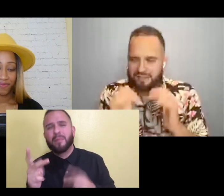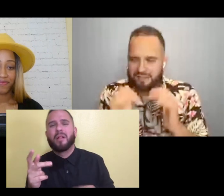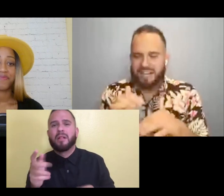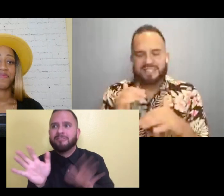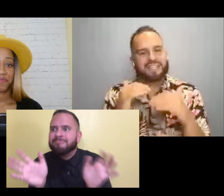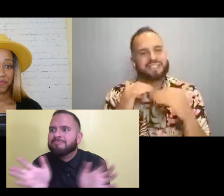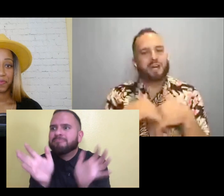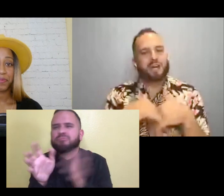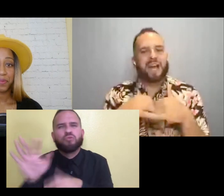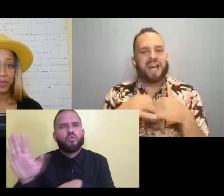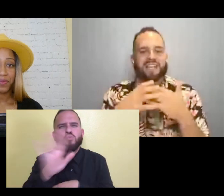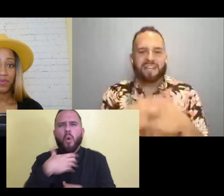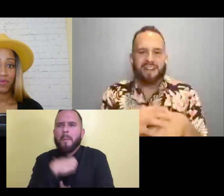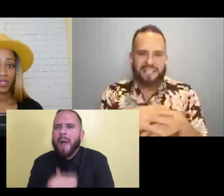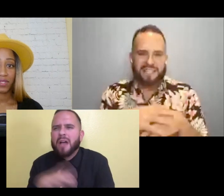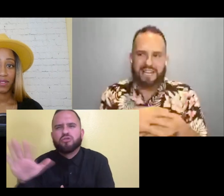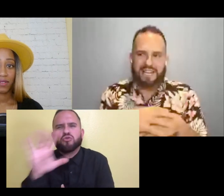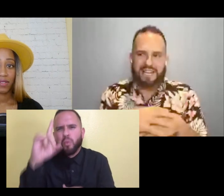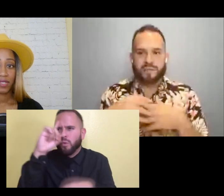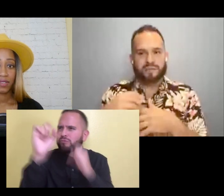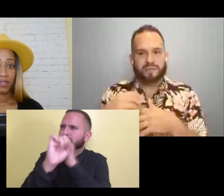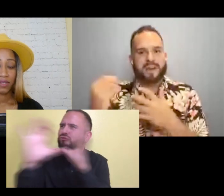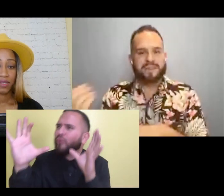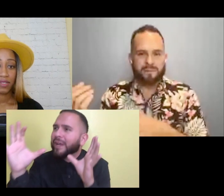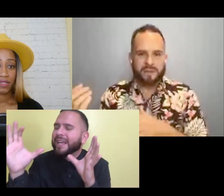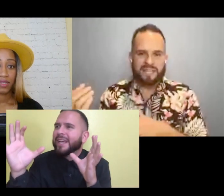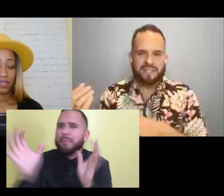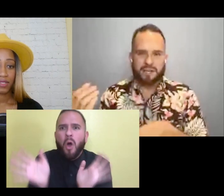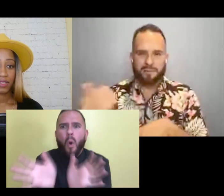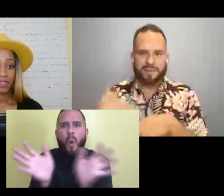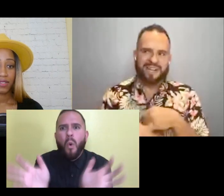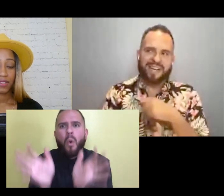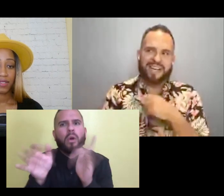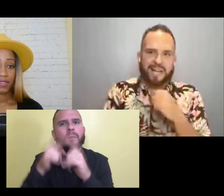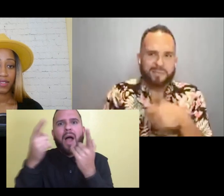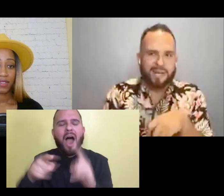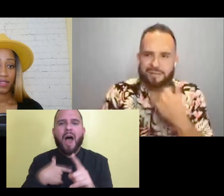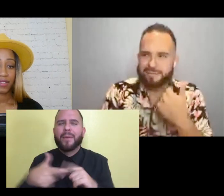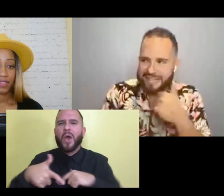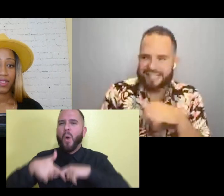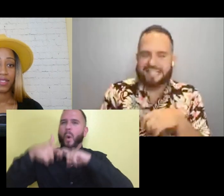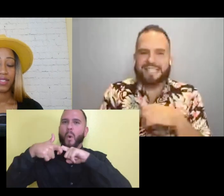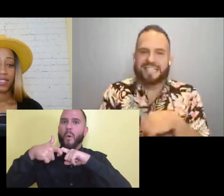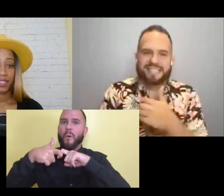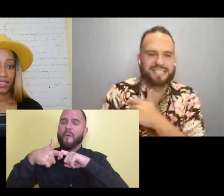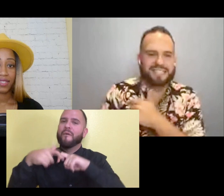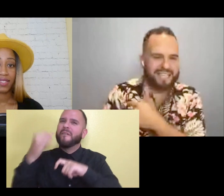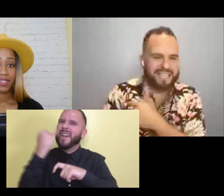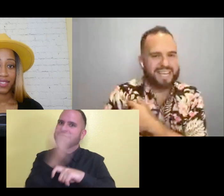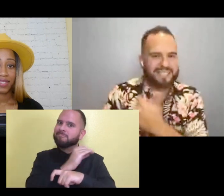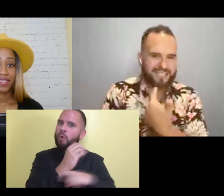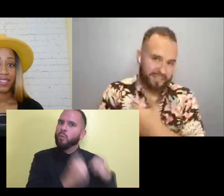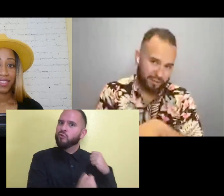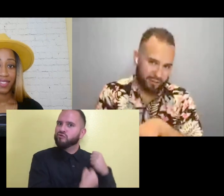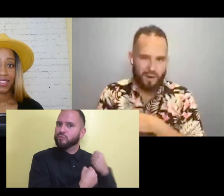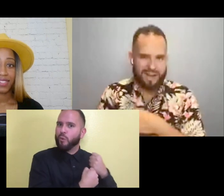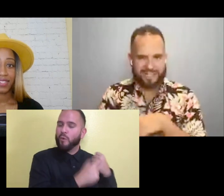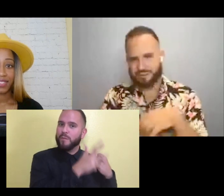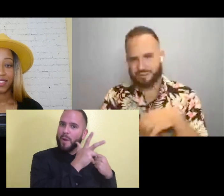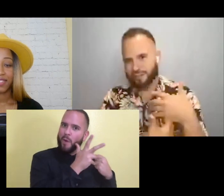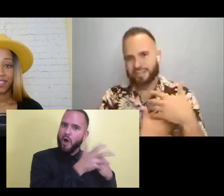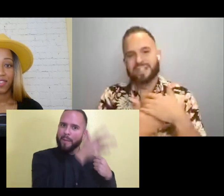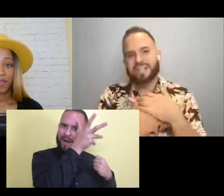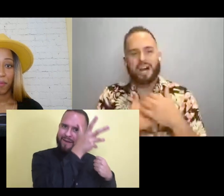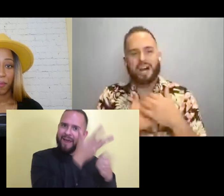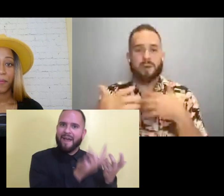I always have to kind of take a step back and acknowledge that if it wasn't for my family, being like, hey mom, like can I stay in the